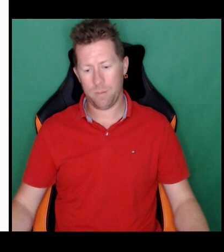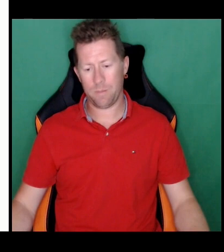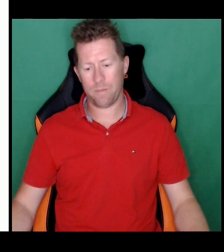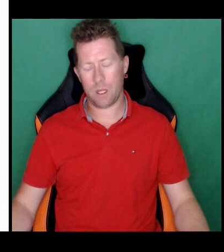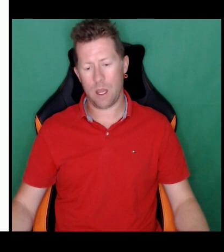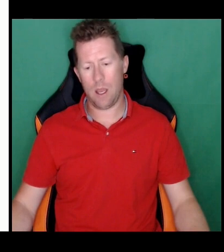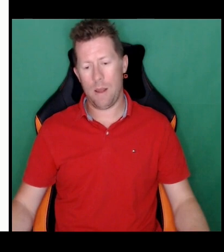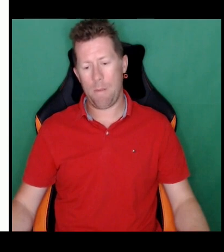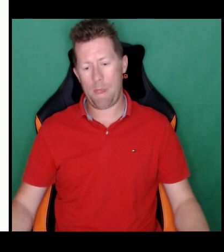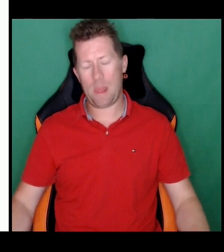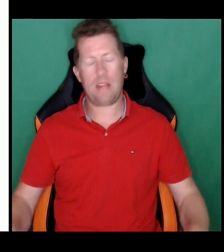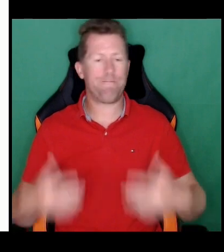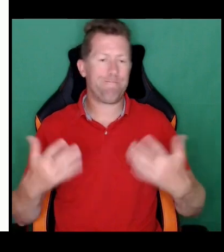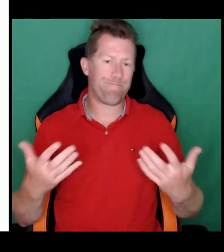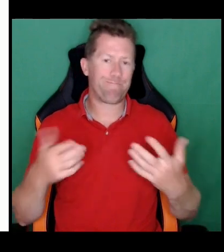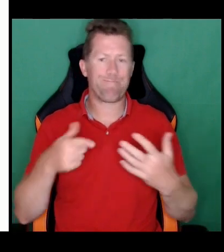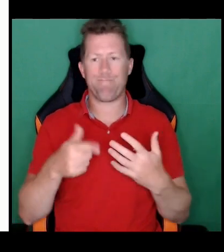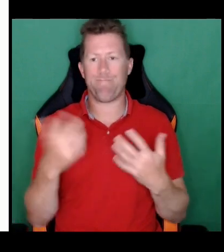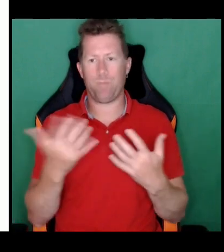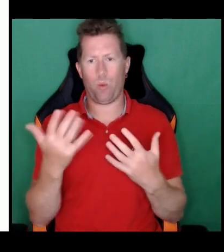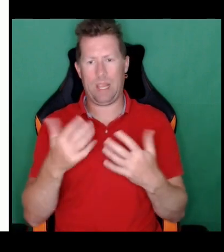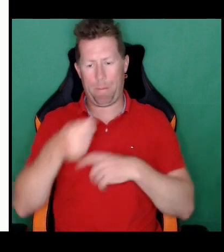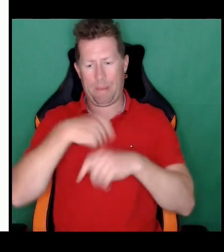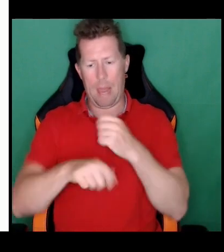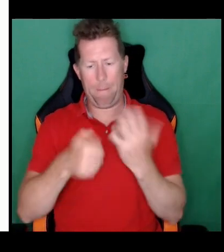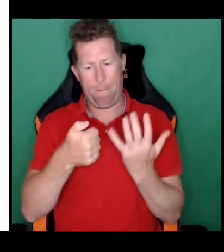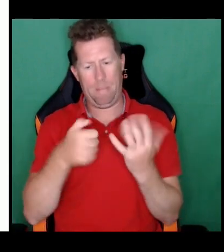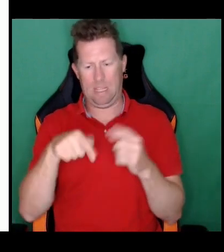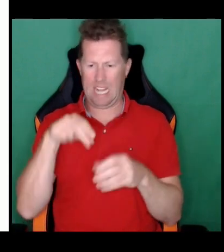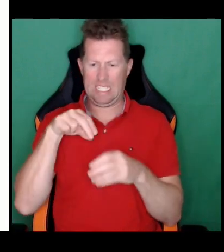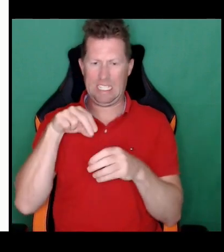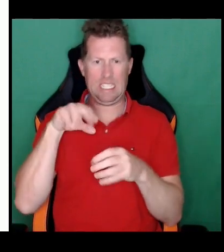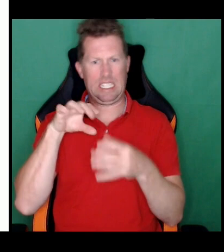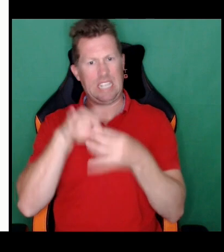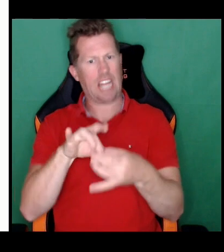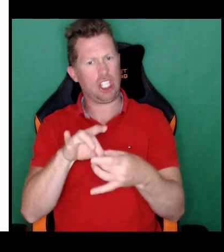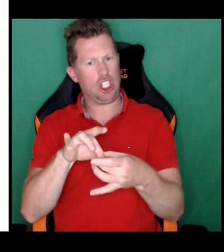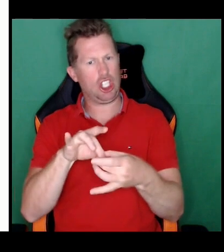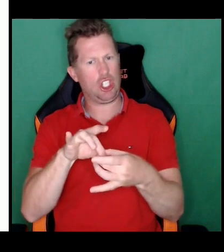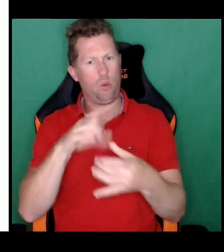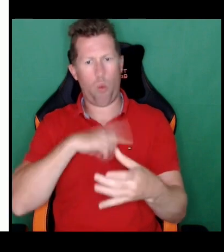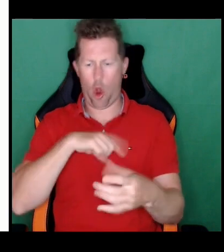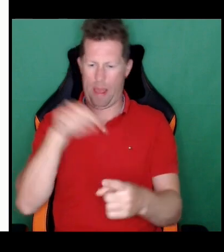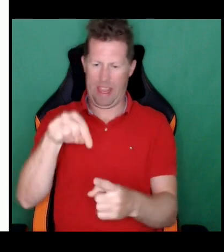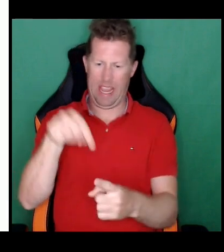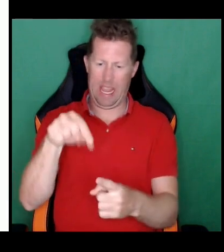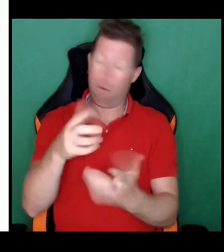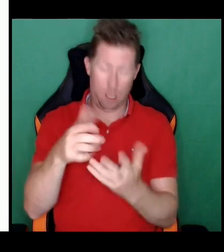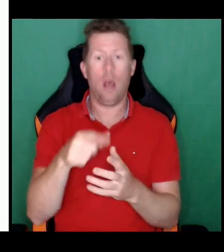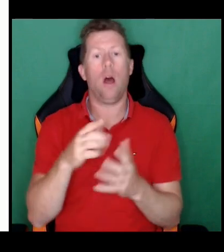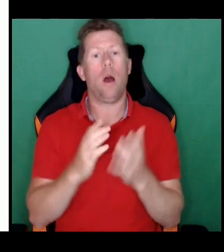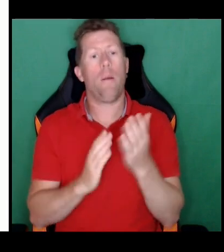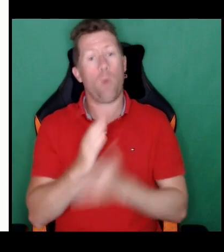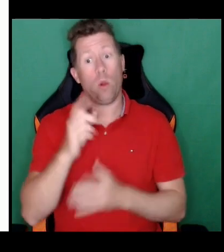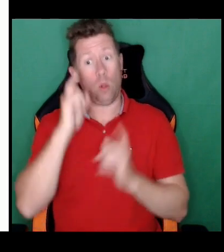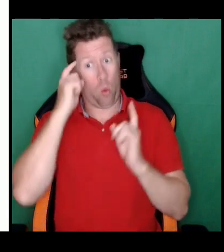So what places them in the attached segment? As I said before, this is a group, and this is why they're a concern to us,